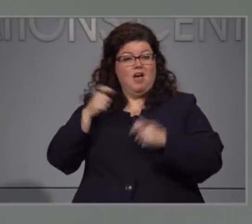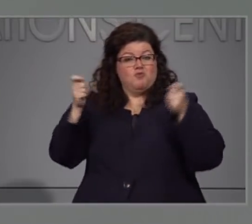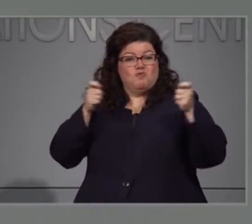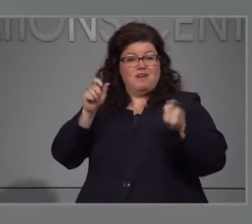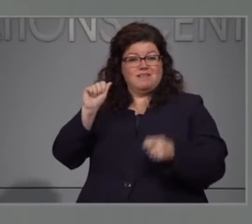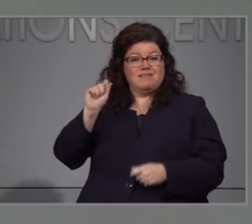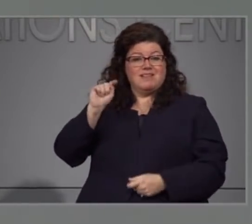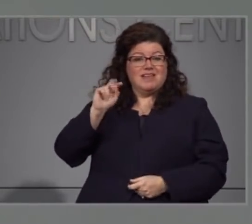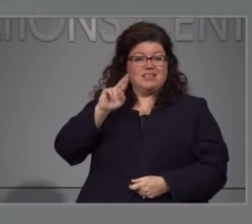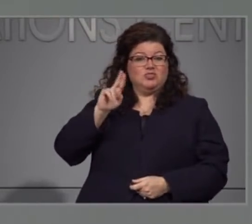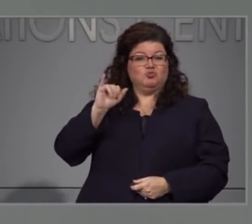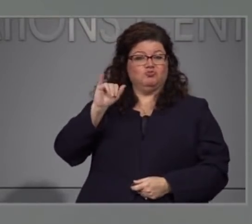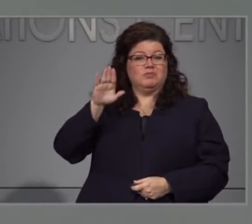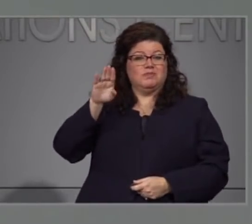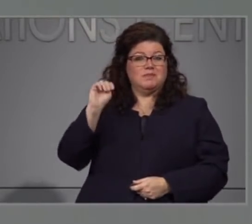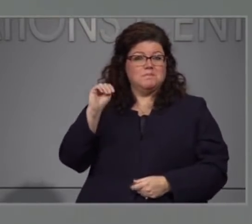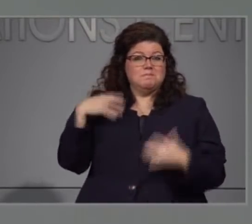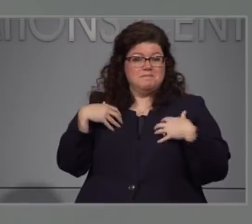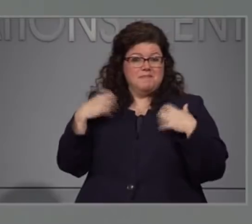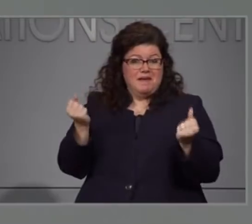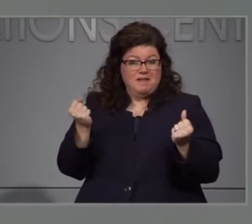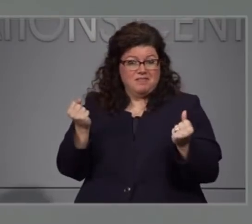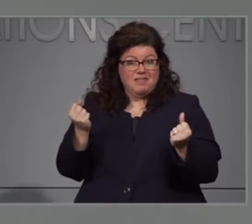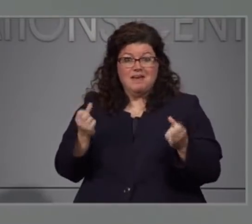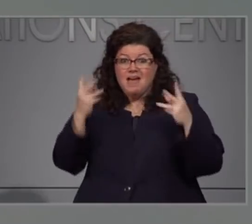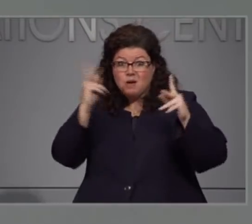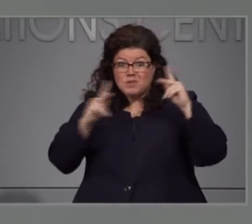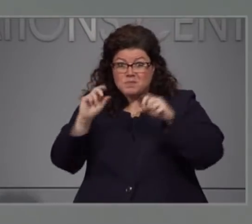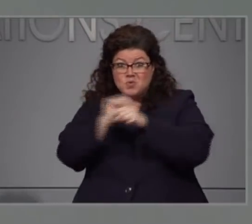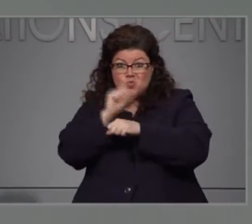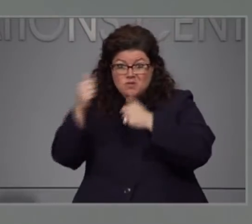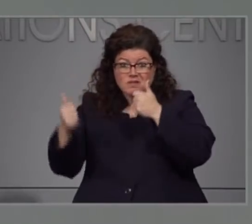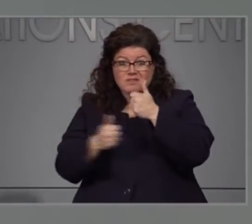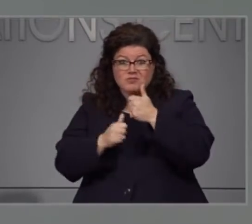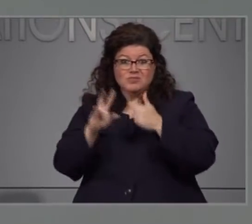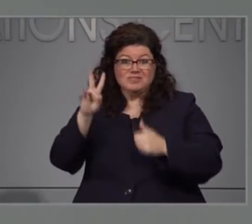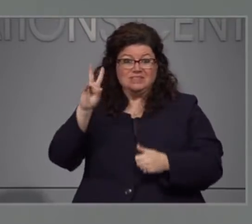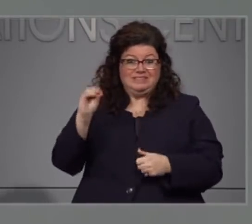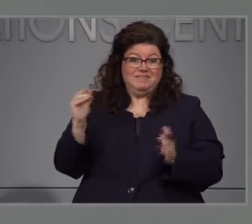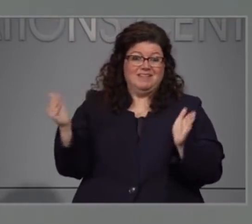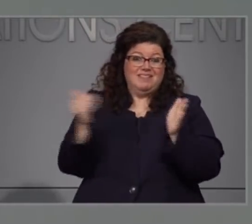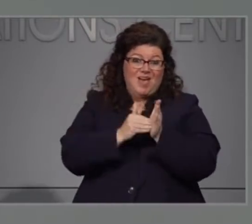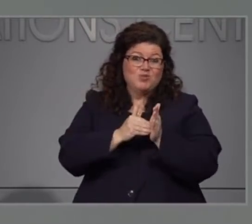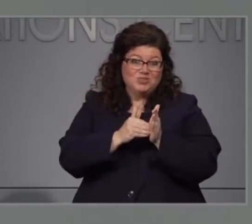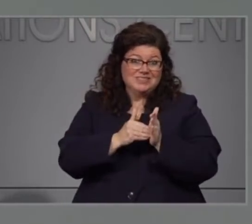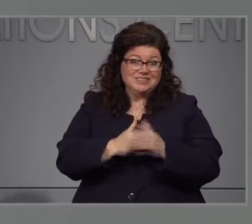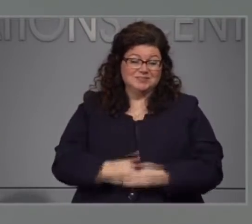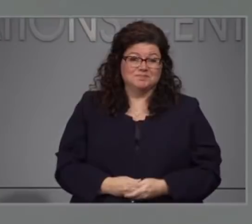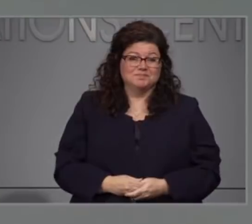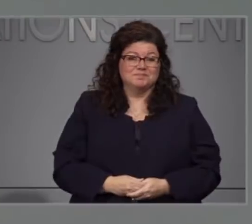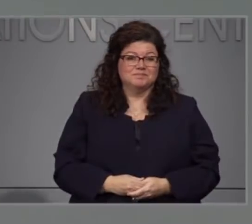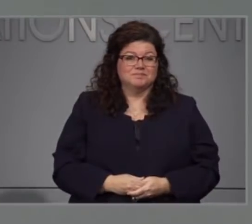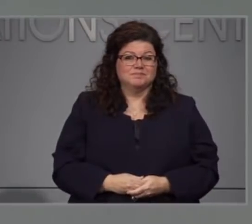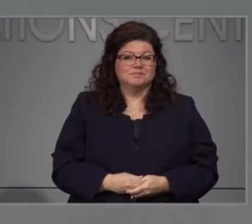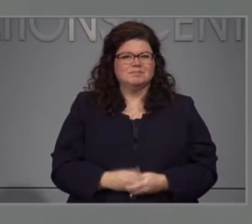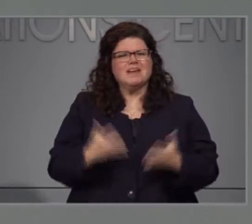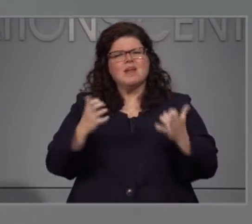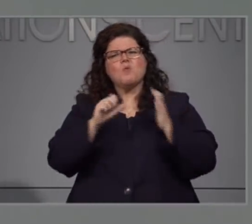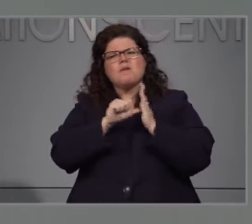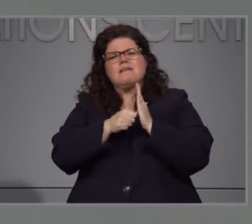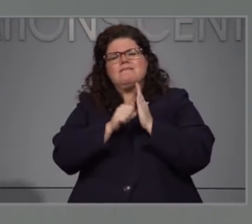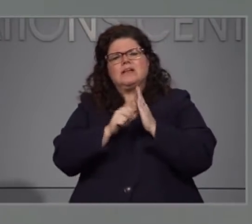that I'm privileged to serve with each and every day. And I want to shine a special light on our frontline healthcare workers throughout the